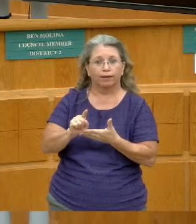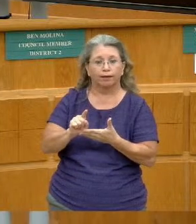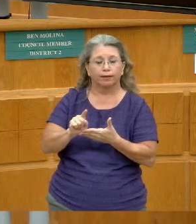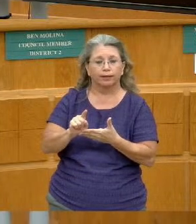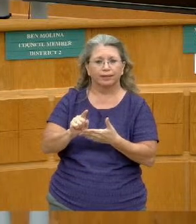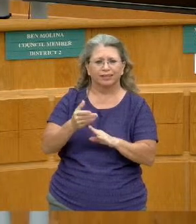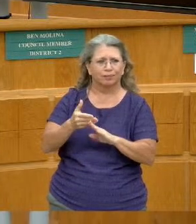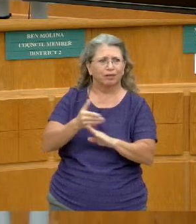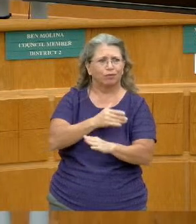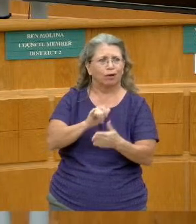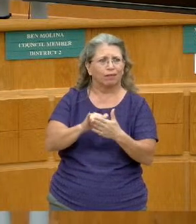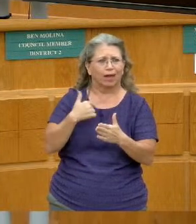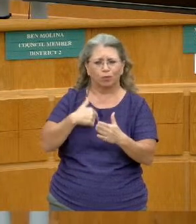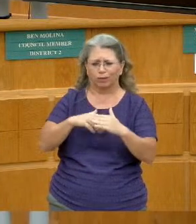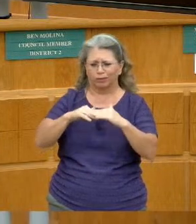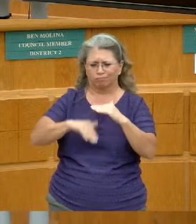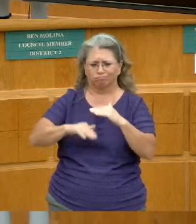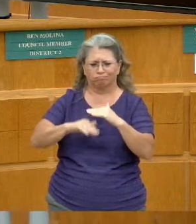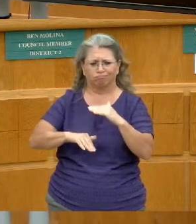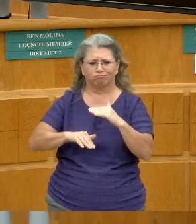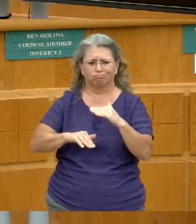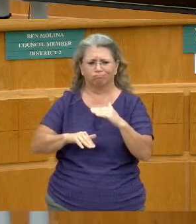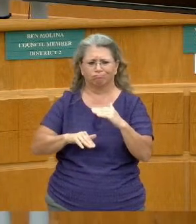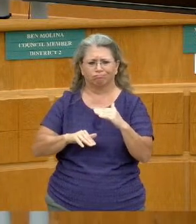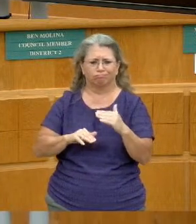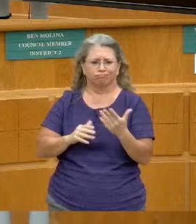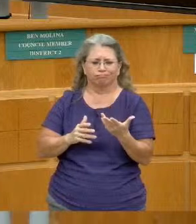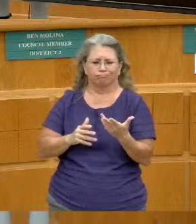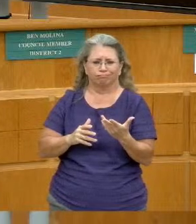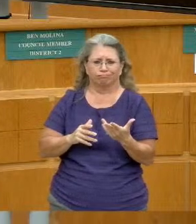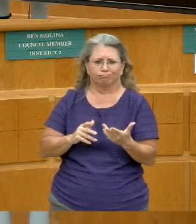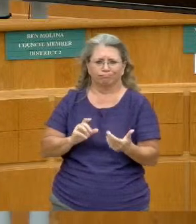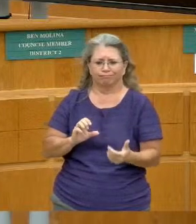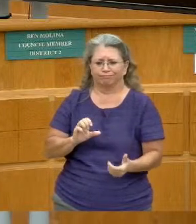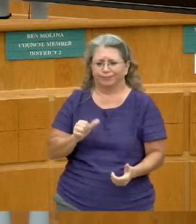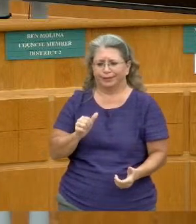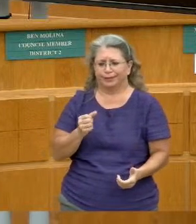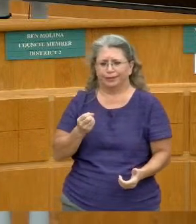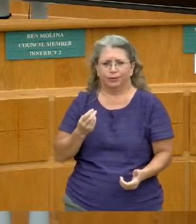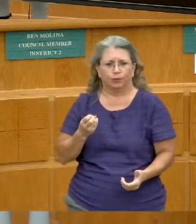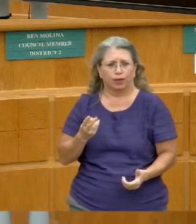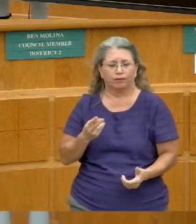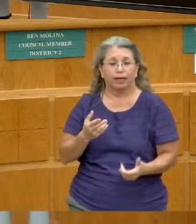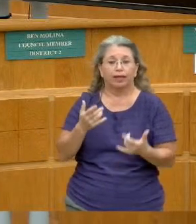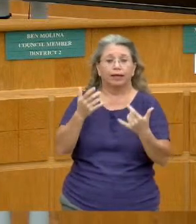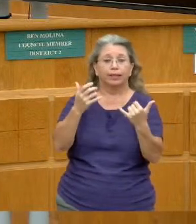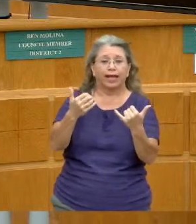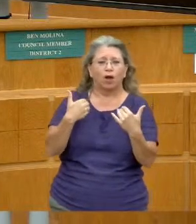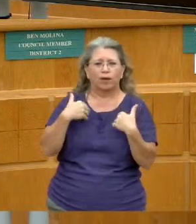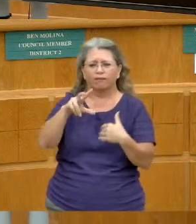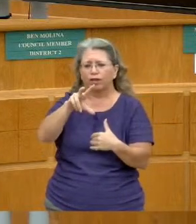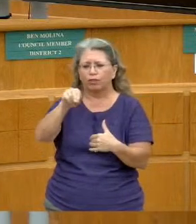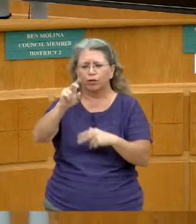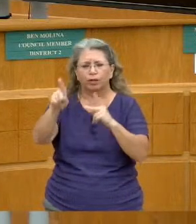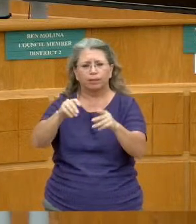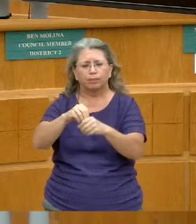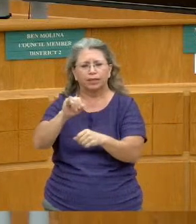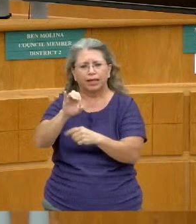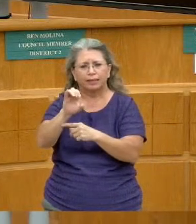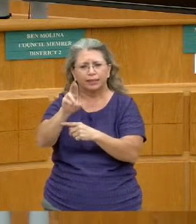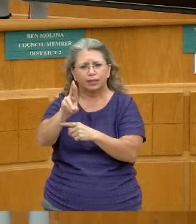were in the teens, and when you have, 30 people in ICU, when we literally could count them on